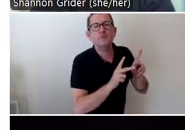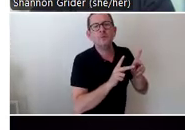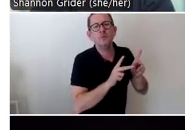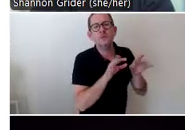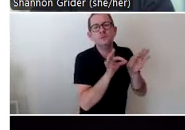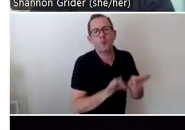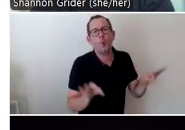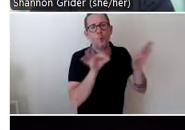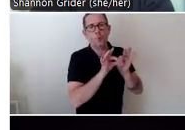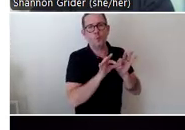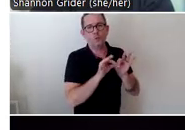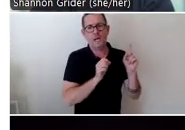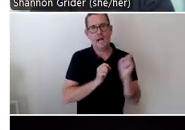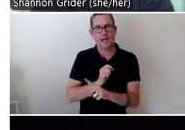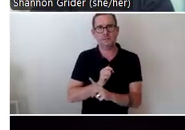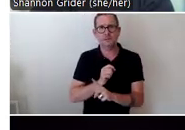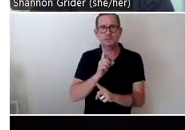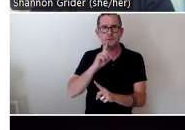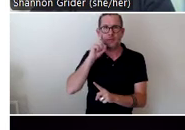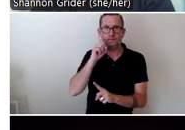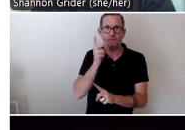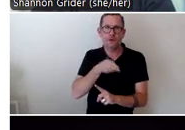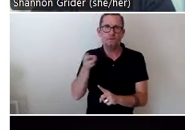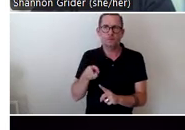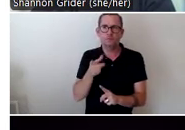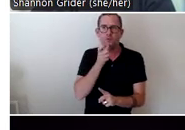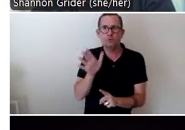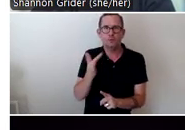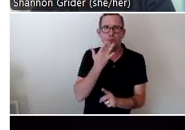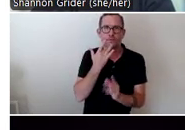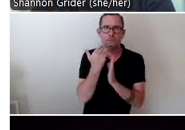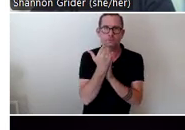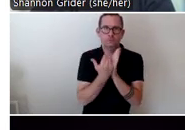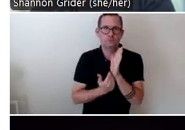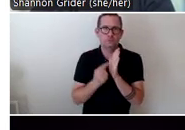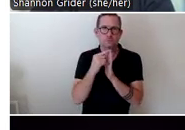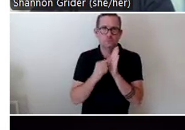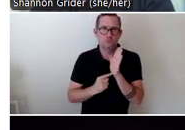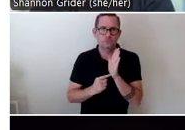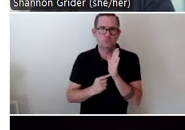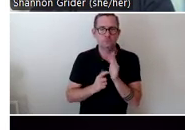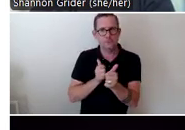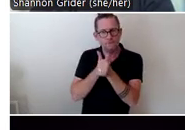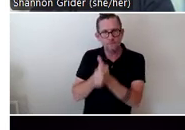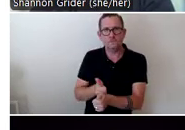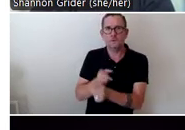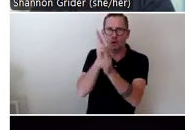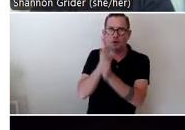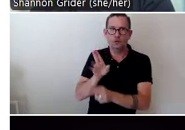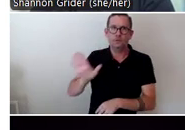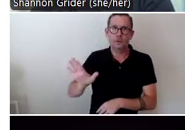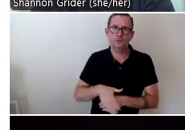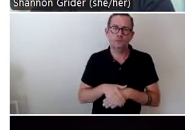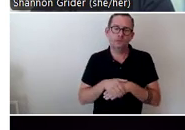them and the deaf person. Whereas another interpreter may be highly involved and you just don't want that person staring at you when you're